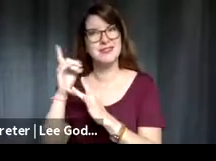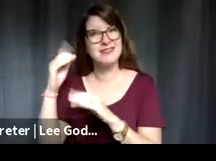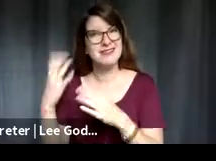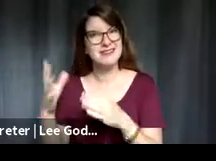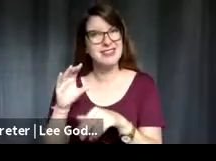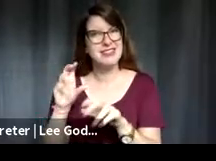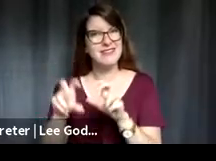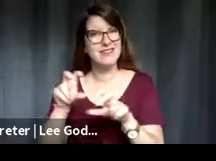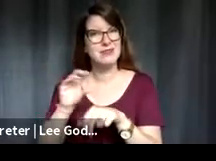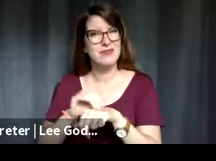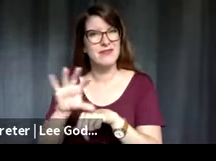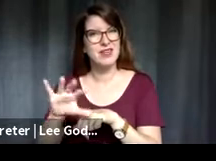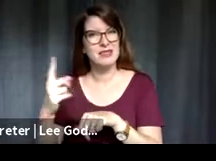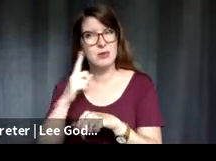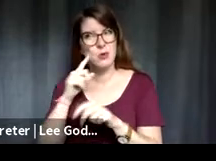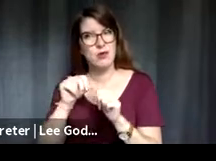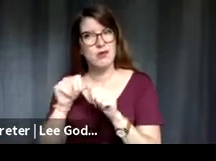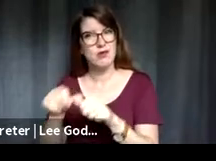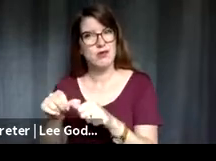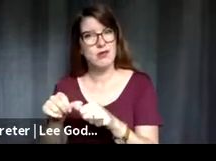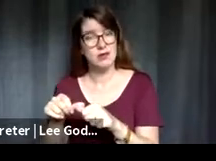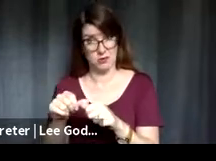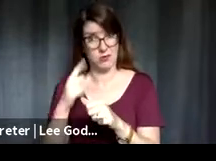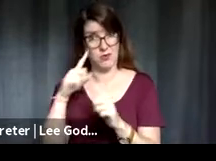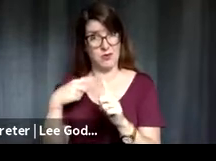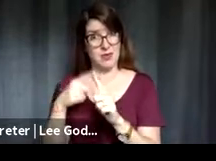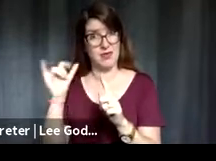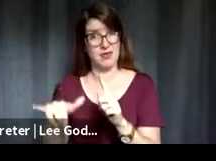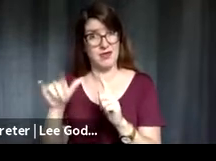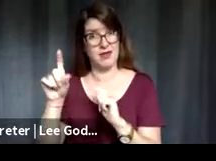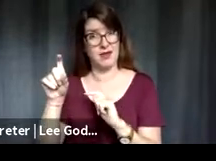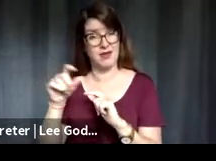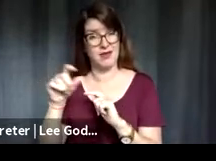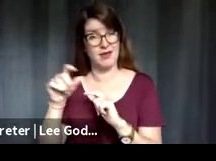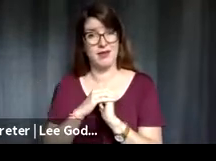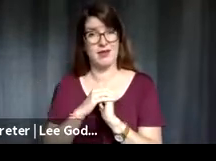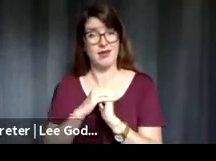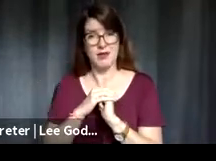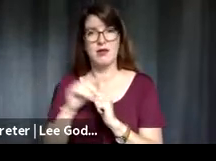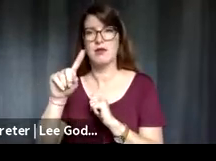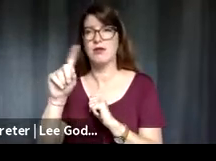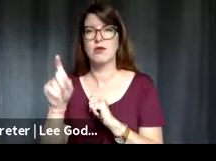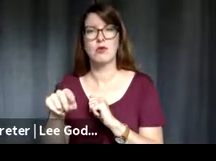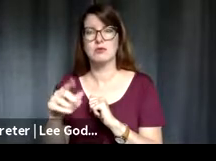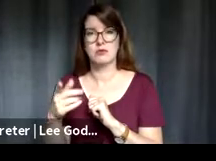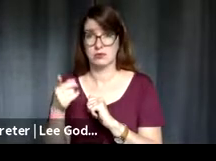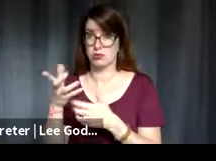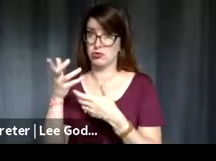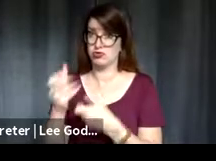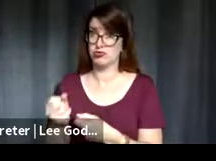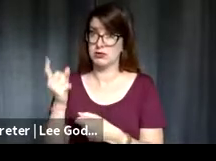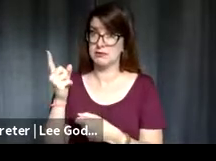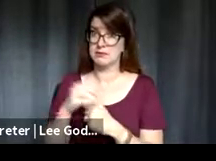investment advice in something that will last? You ever thought about that? The question is, do you trust